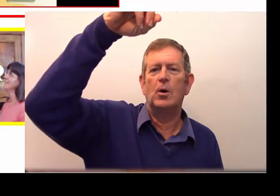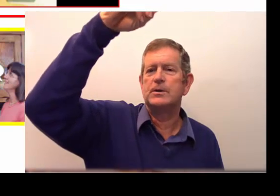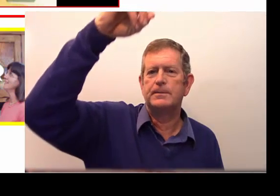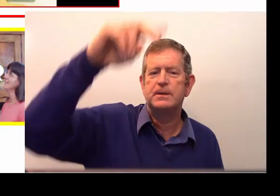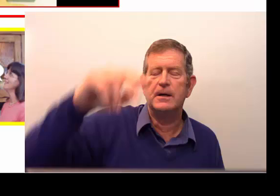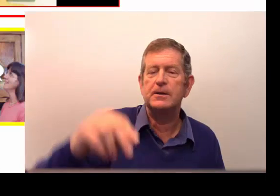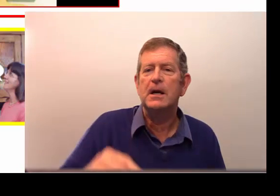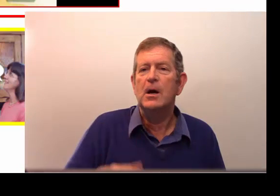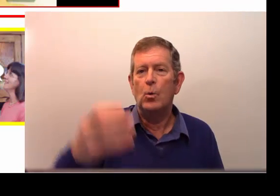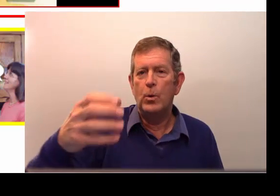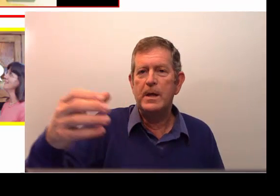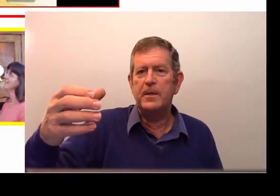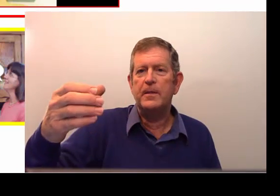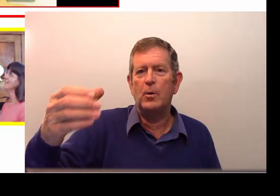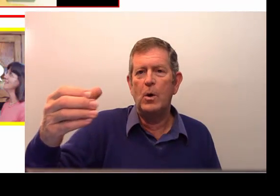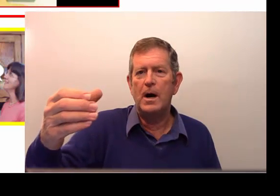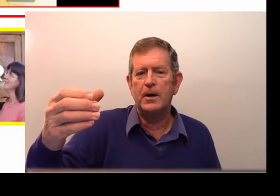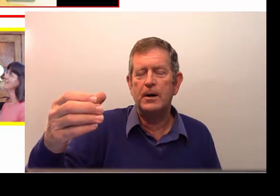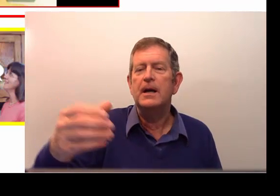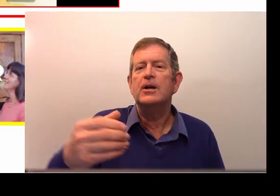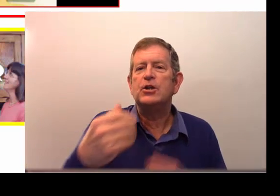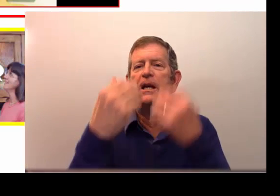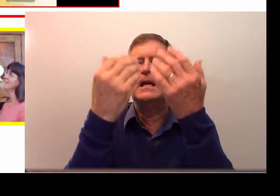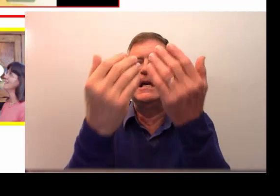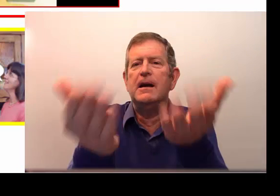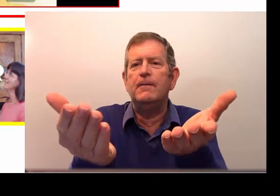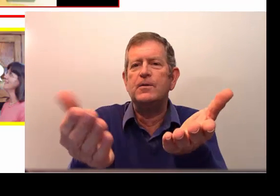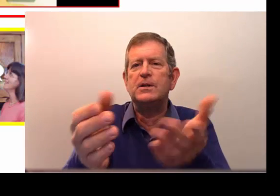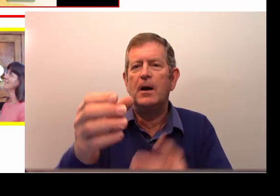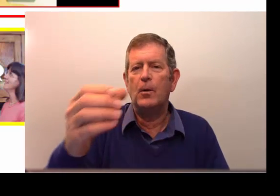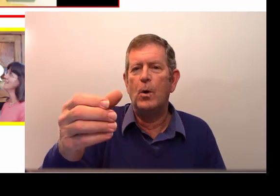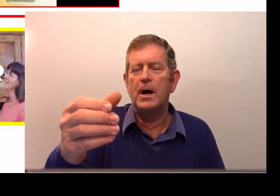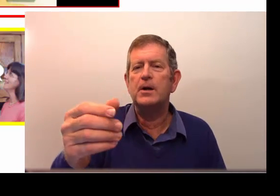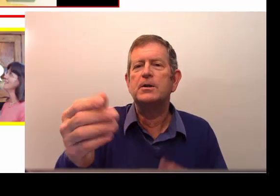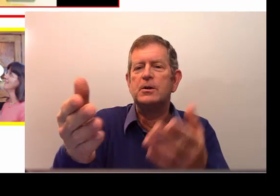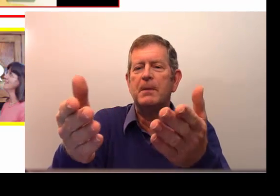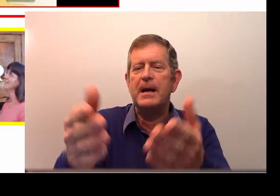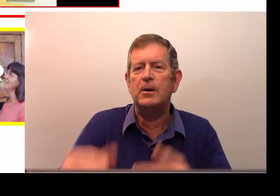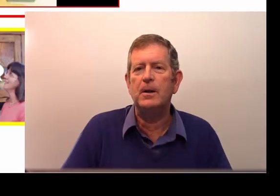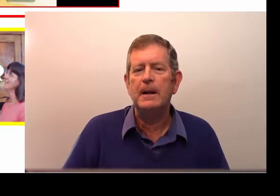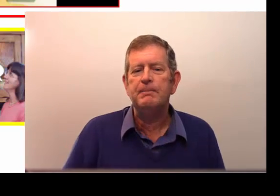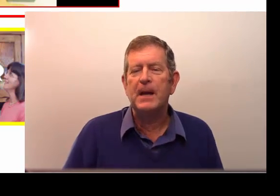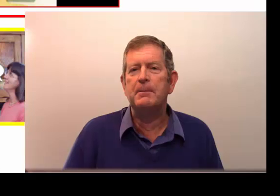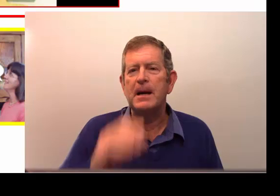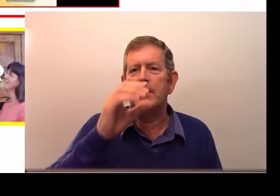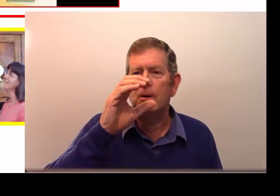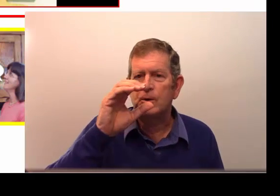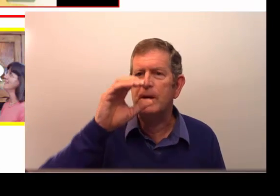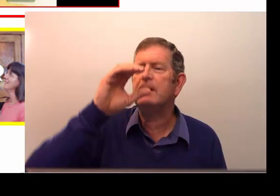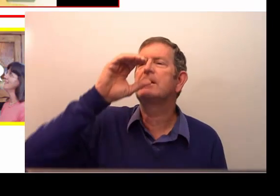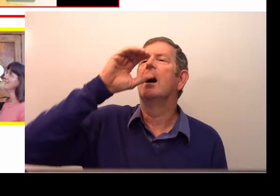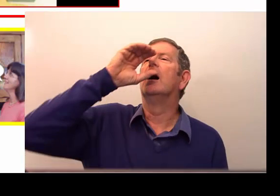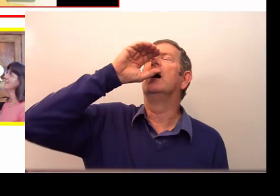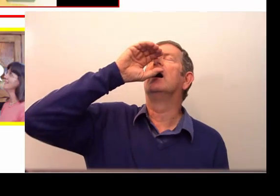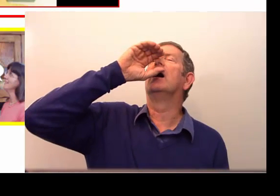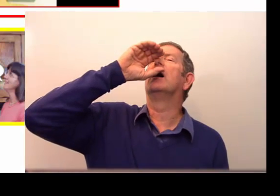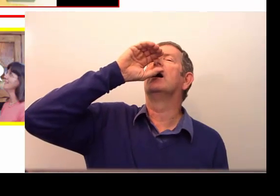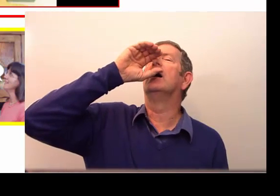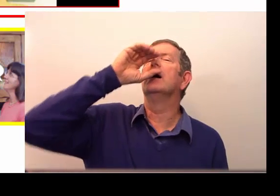upstairs, or she goes upstairs with the water. She gives the water to Michael, and Michael